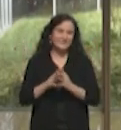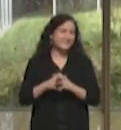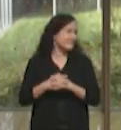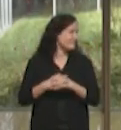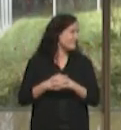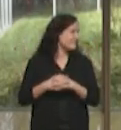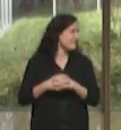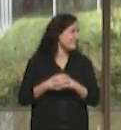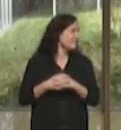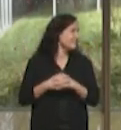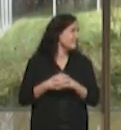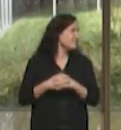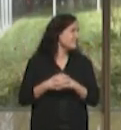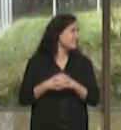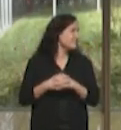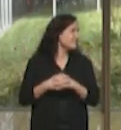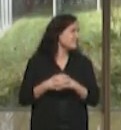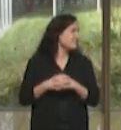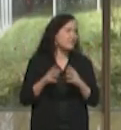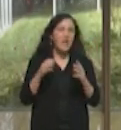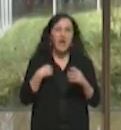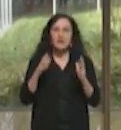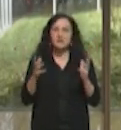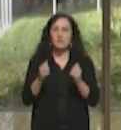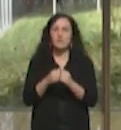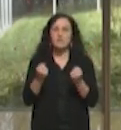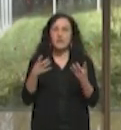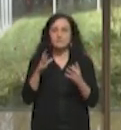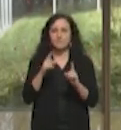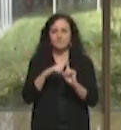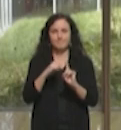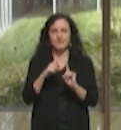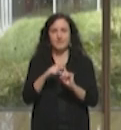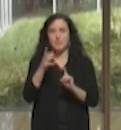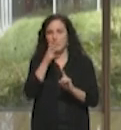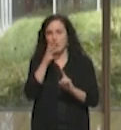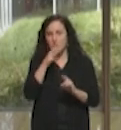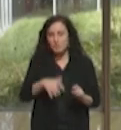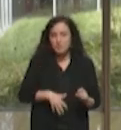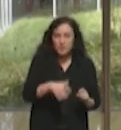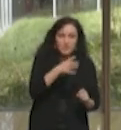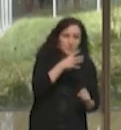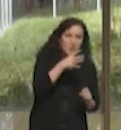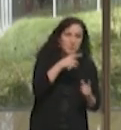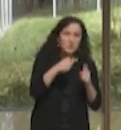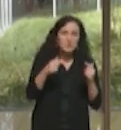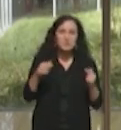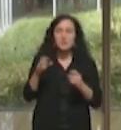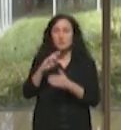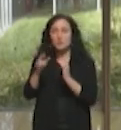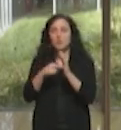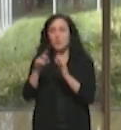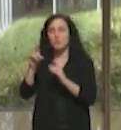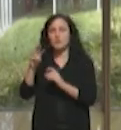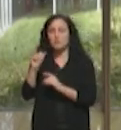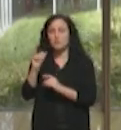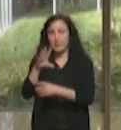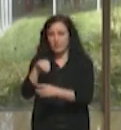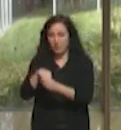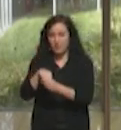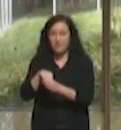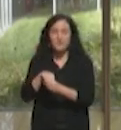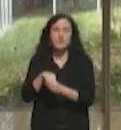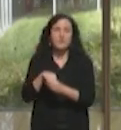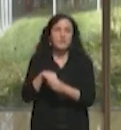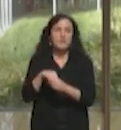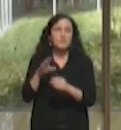Also, I've talked to so many moms, expectant moms, the role that a doula can play. Now, this is